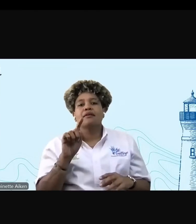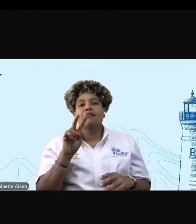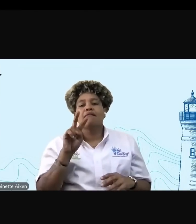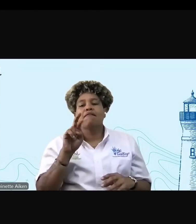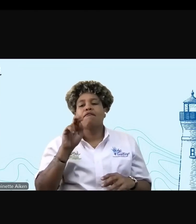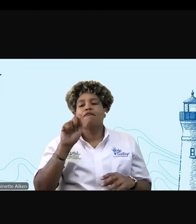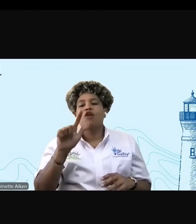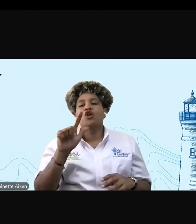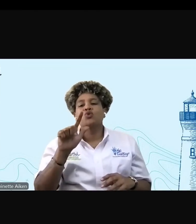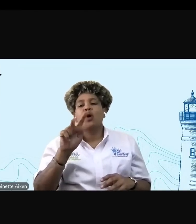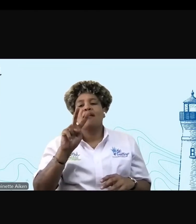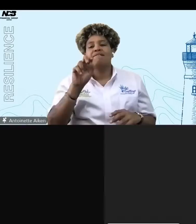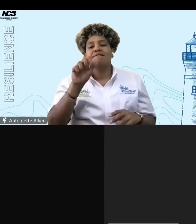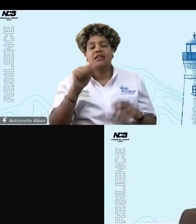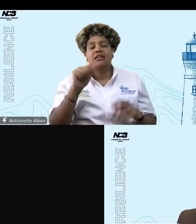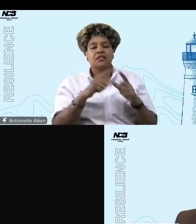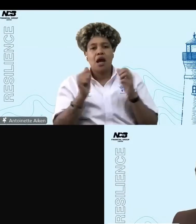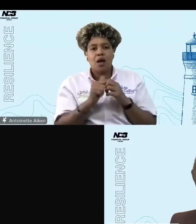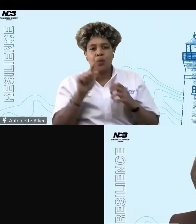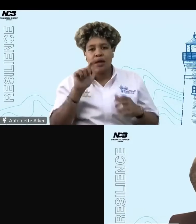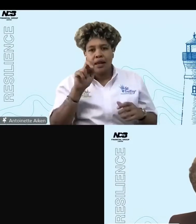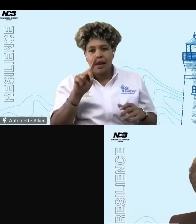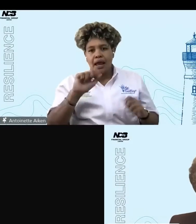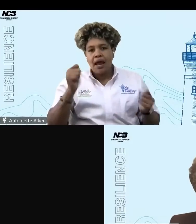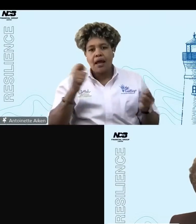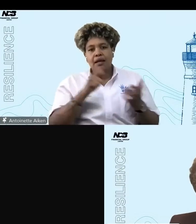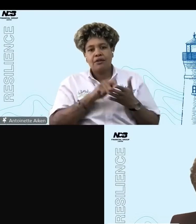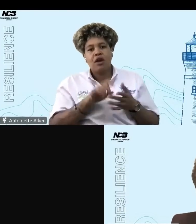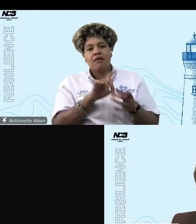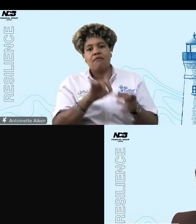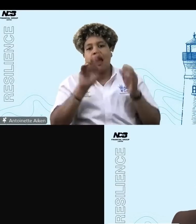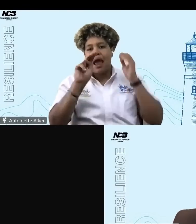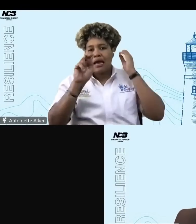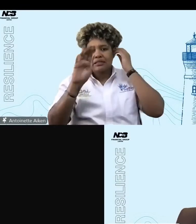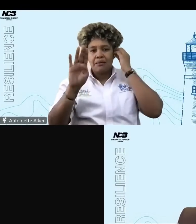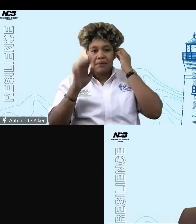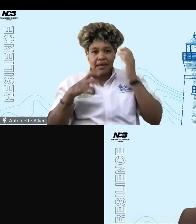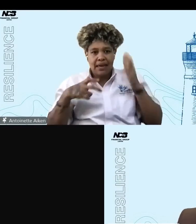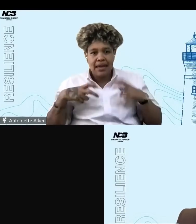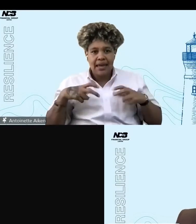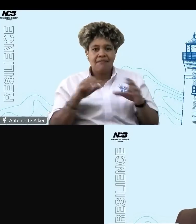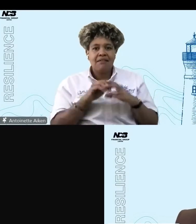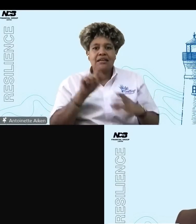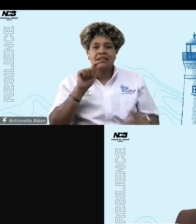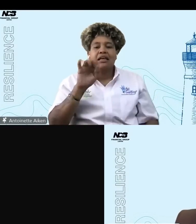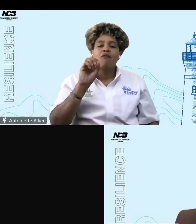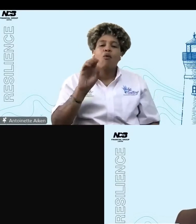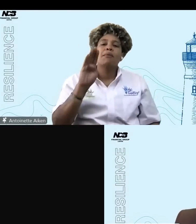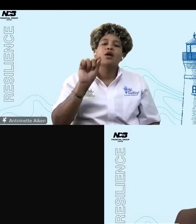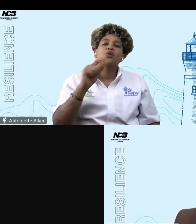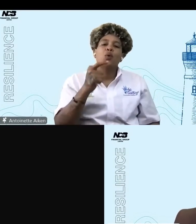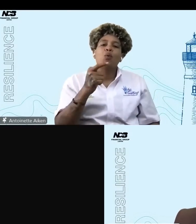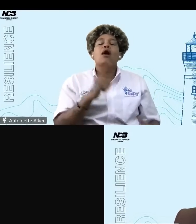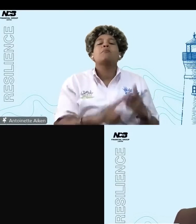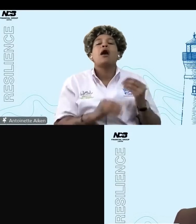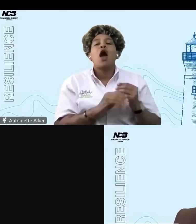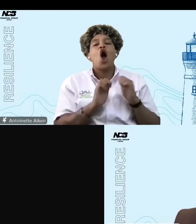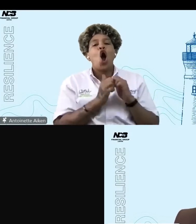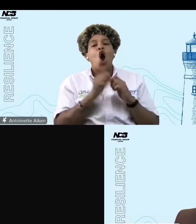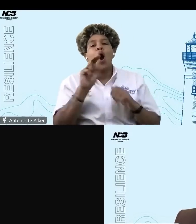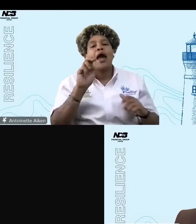with Link? Has there been any write-down of NCB's investment in TFOB 2021? And how